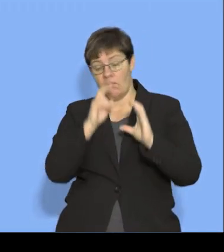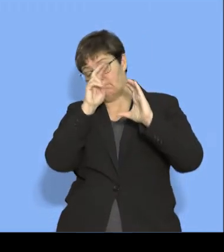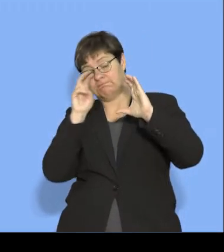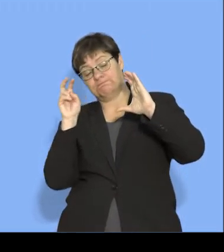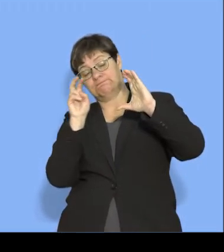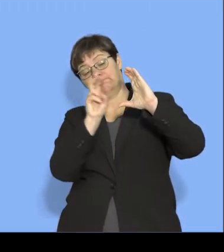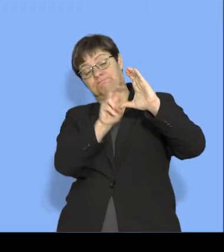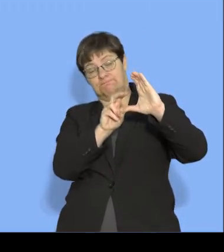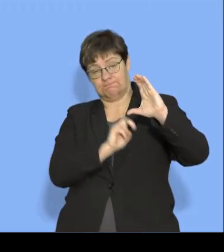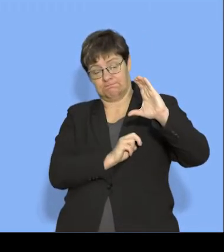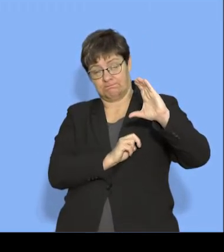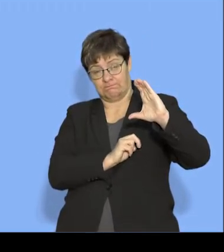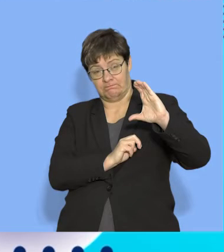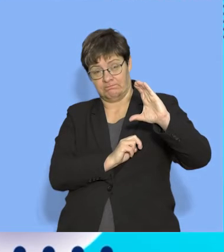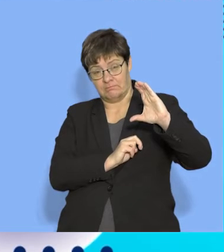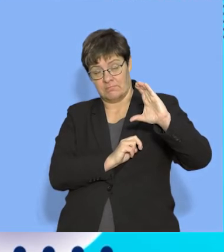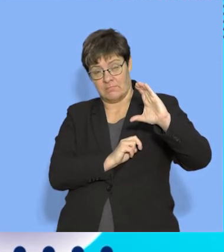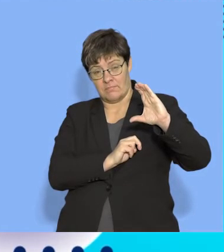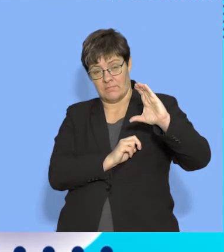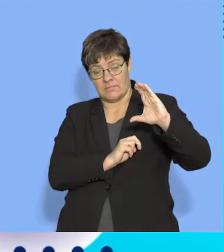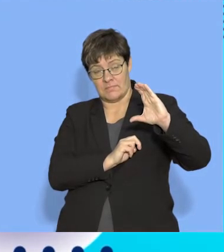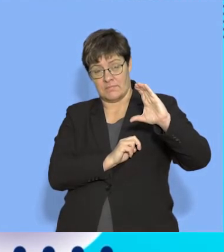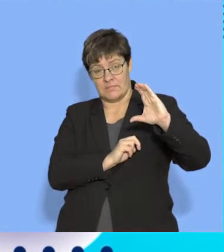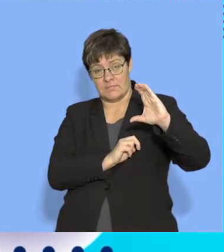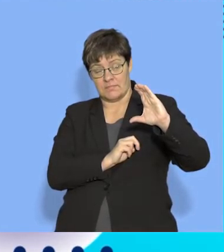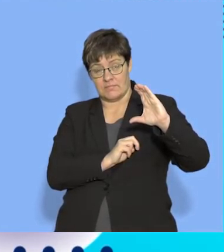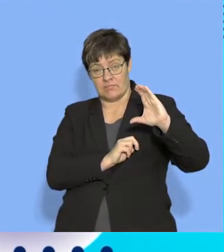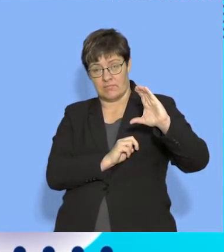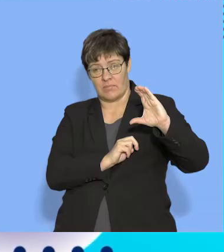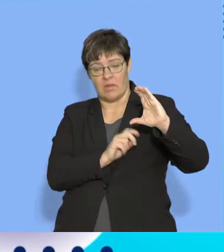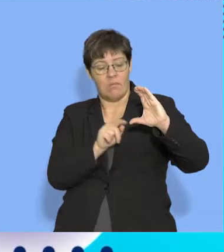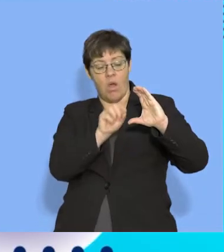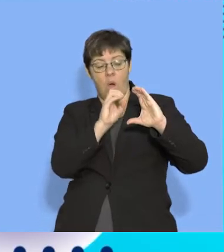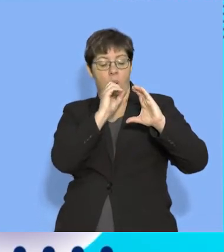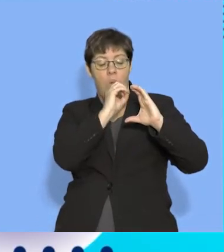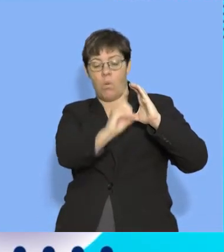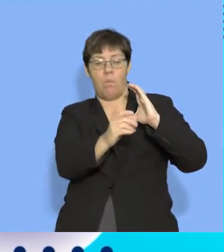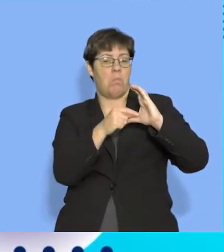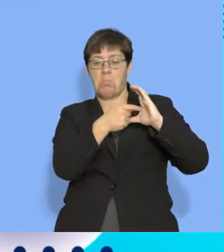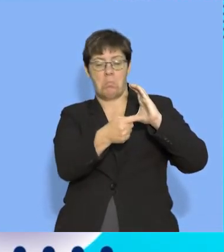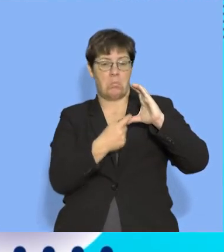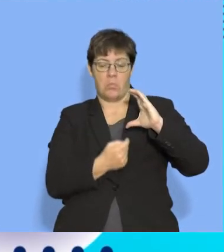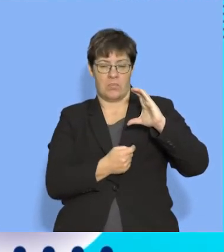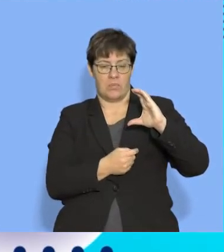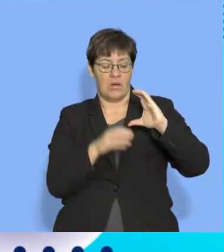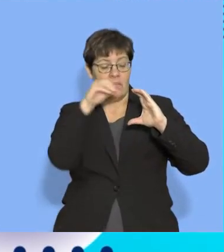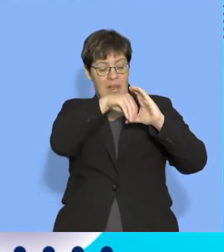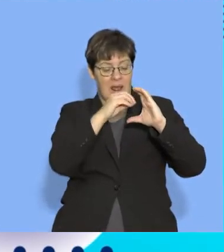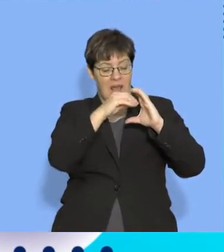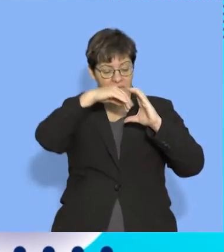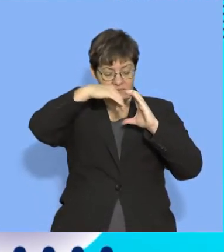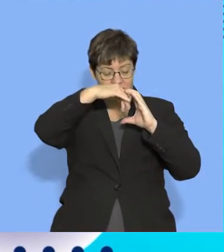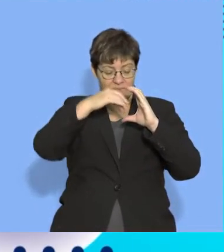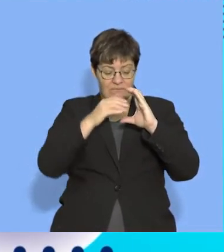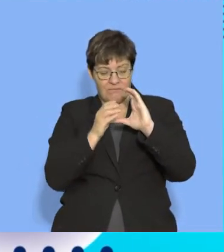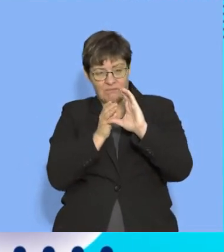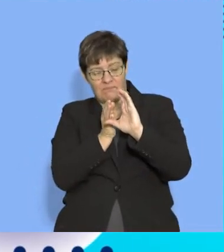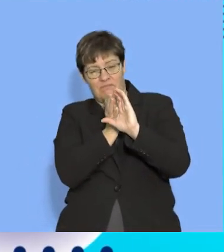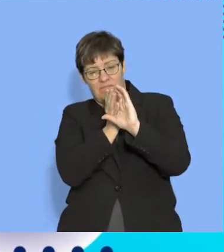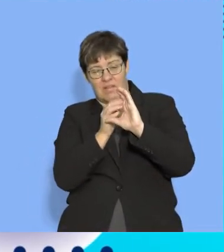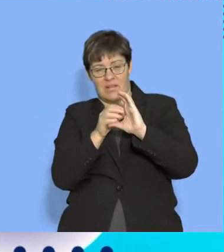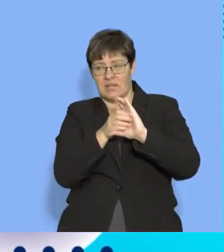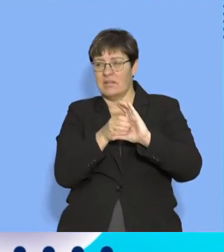were to look through the digestive system and a cross-section through the small intestine, it is not a hollow tube. Within it,